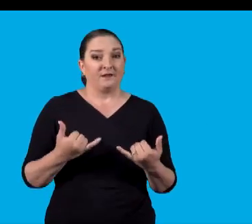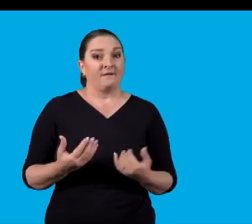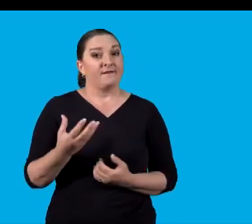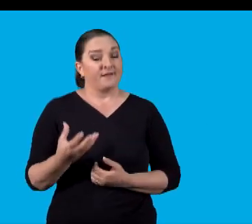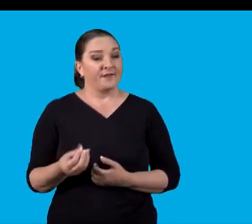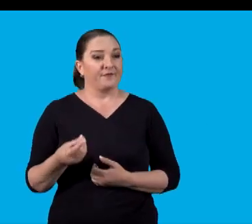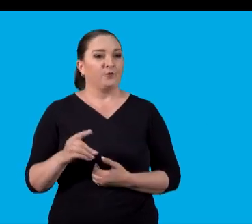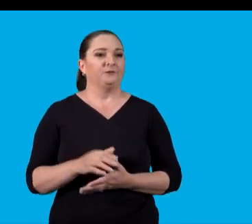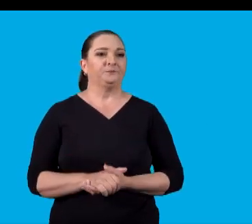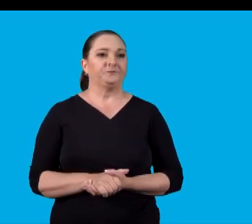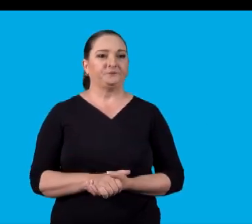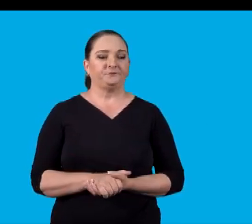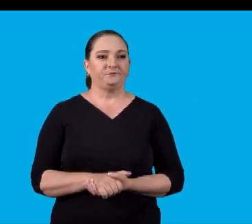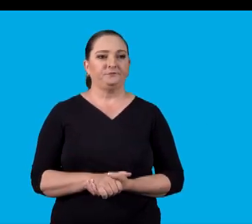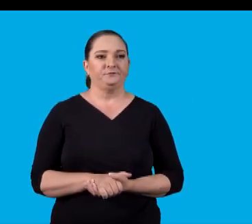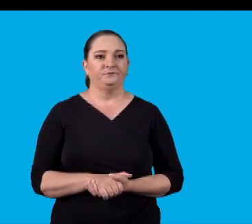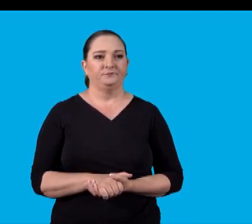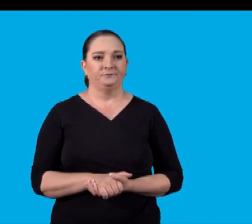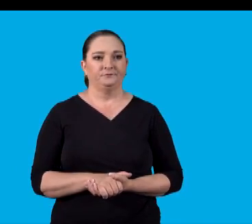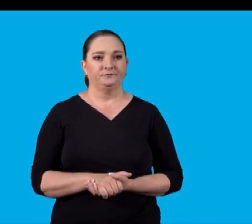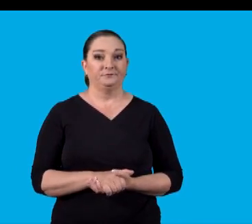I will now have my cash